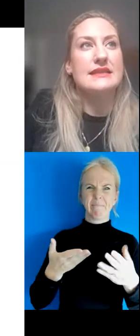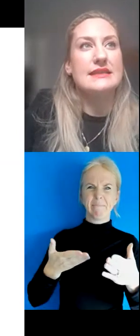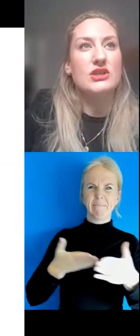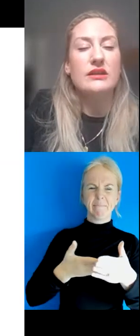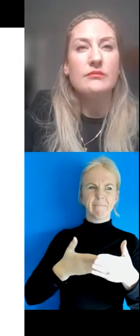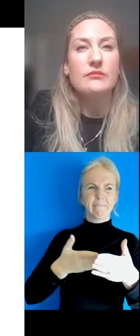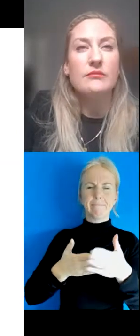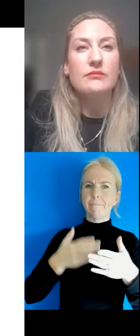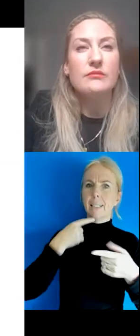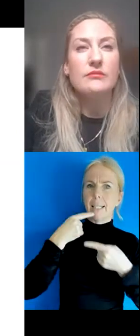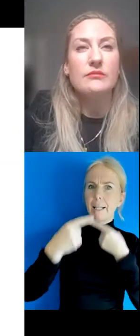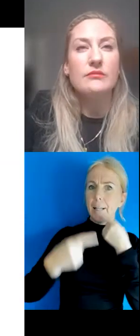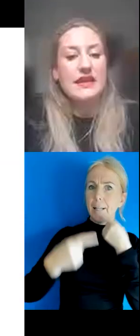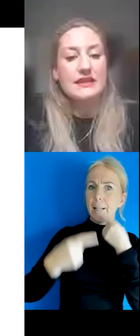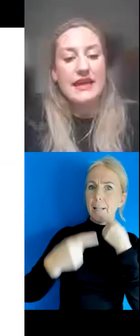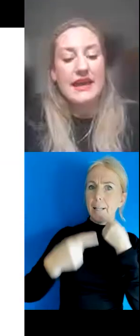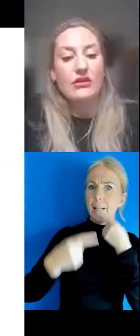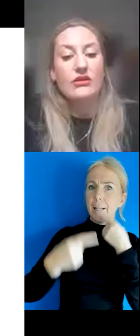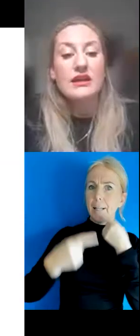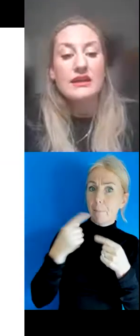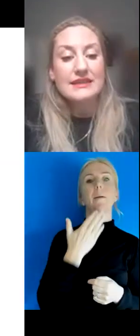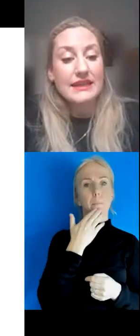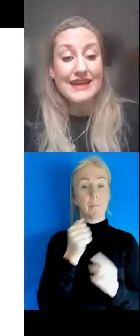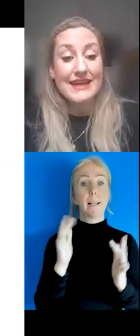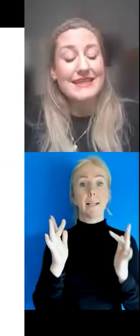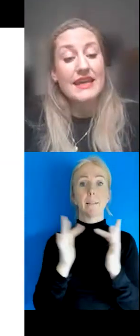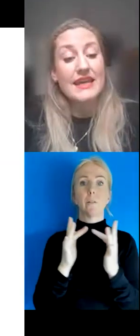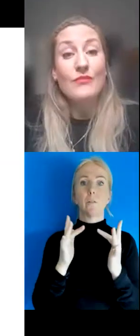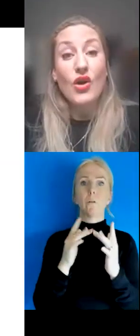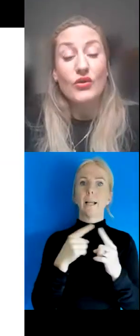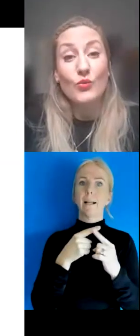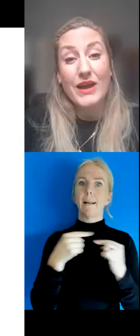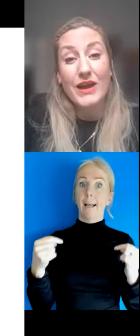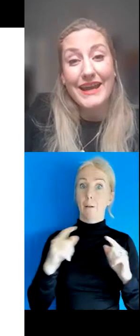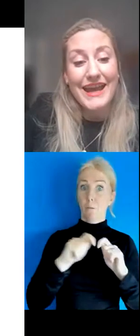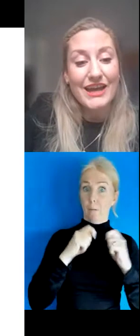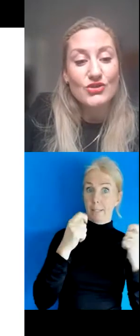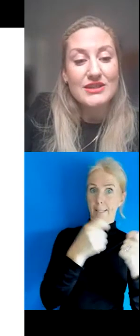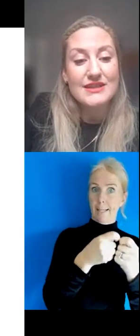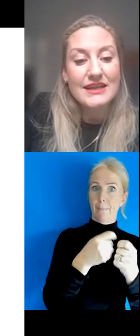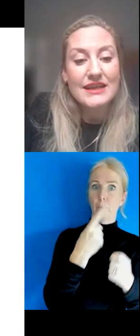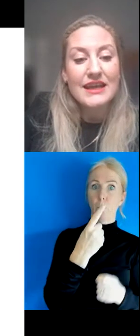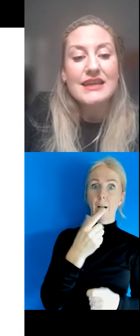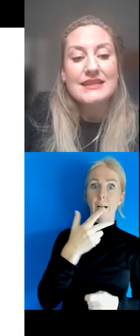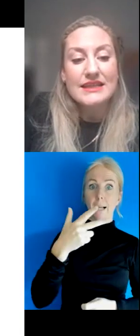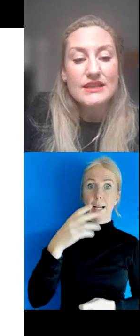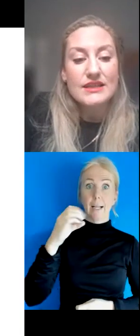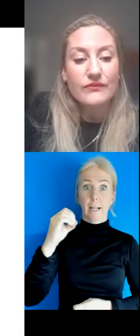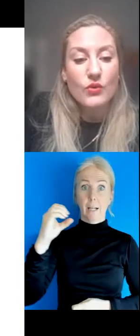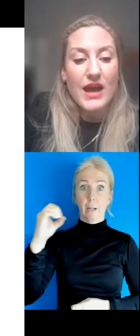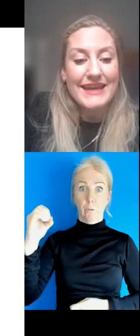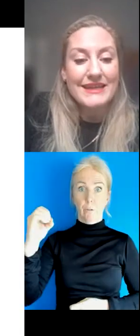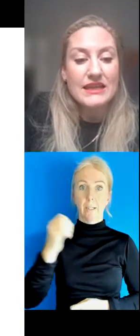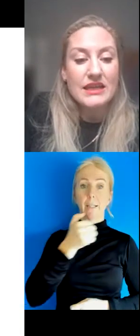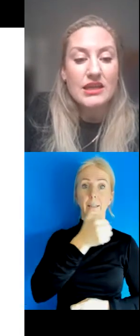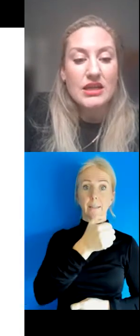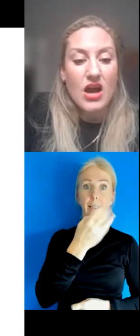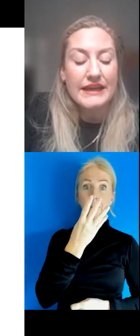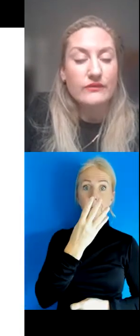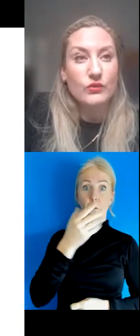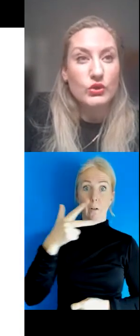in today's session, please contact our dedicated team on 1800